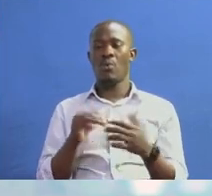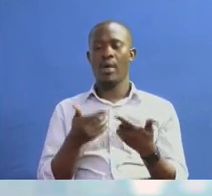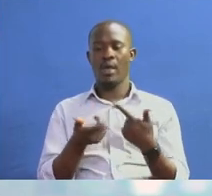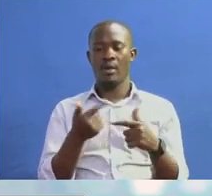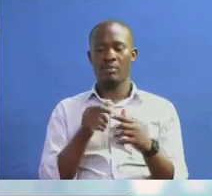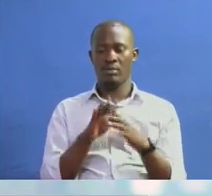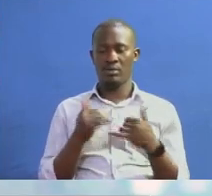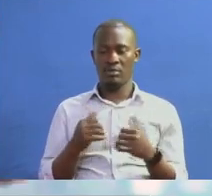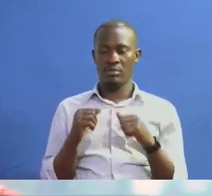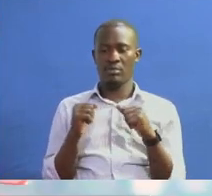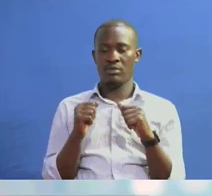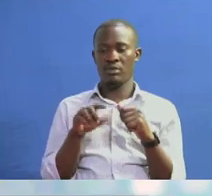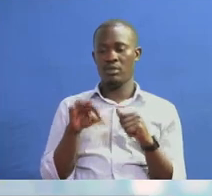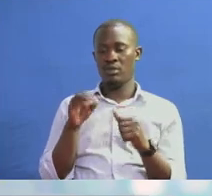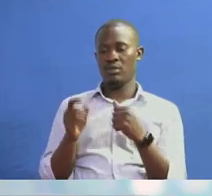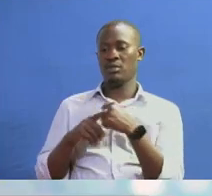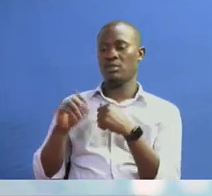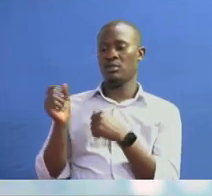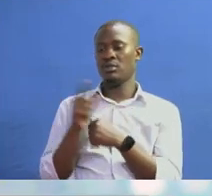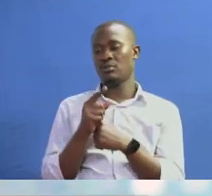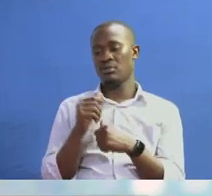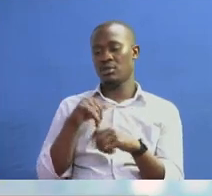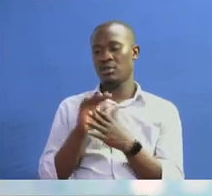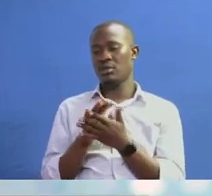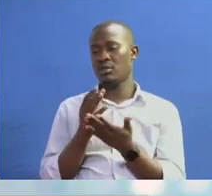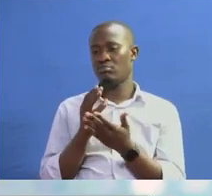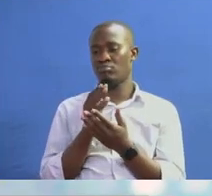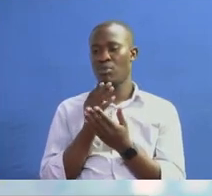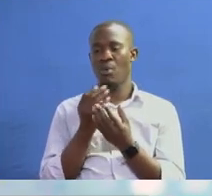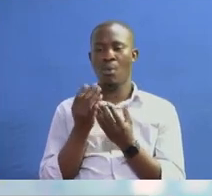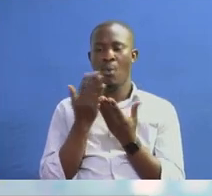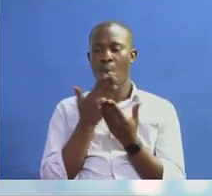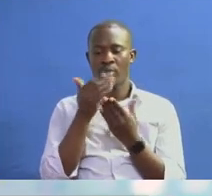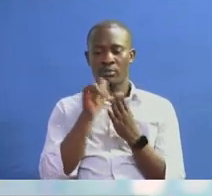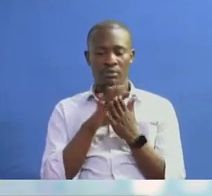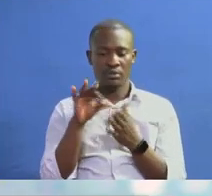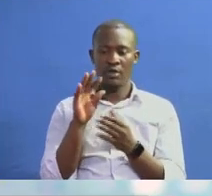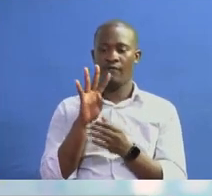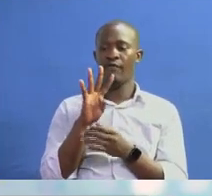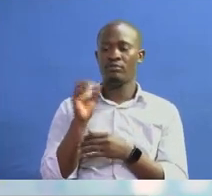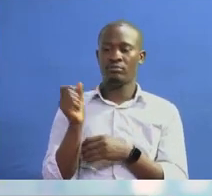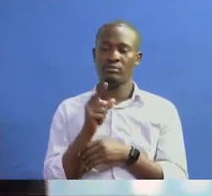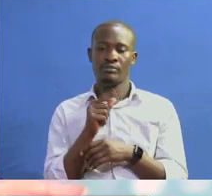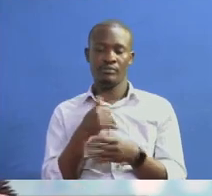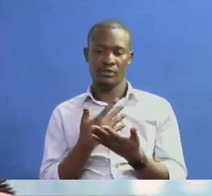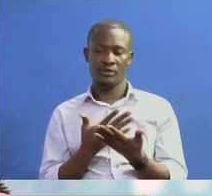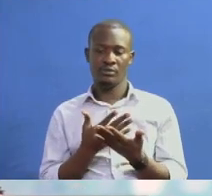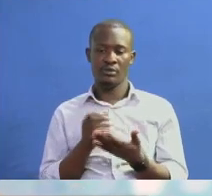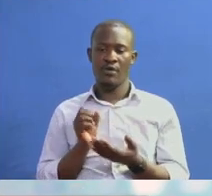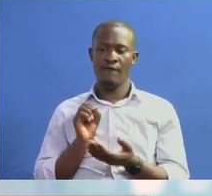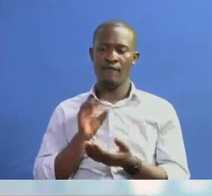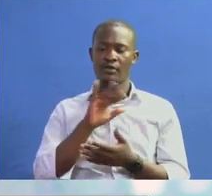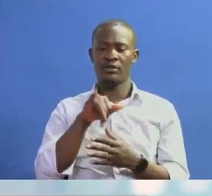it's cold, it's like 6 months. But maybe in a warmer place, it's like 4 months. So the subsidized fertilizer